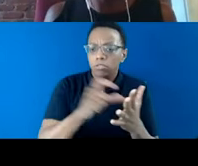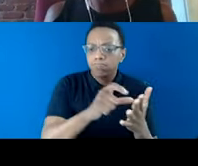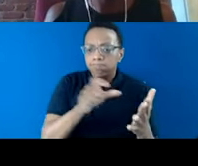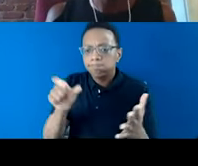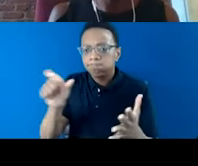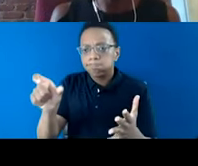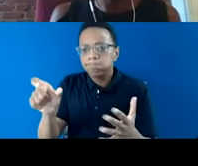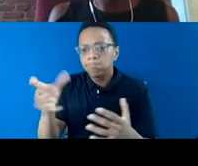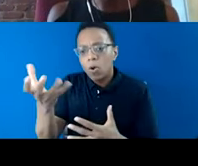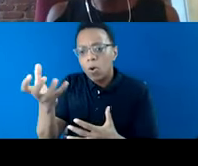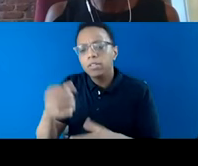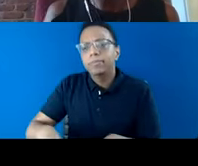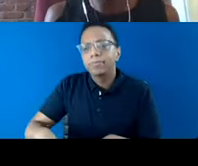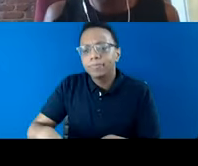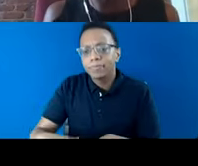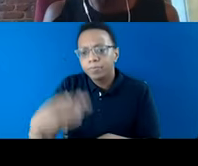there's one